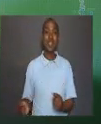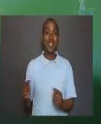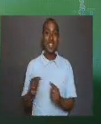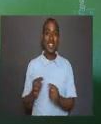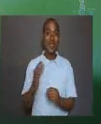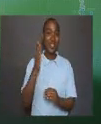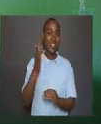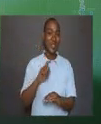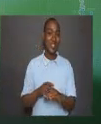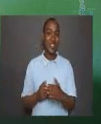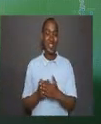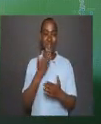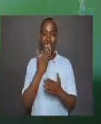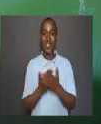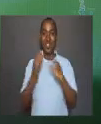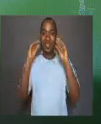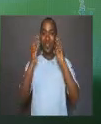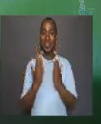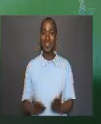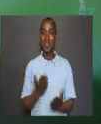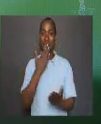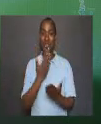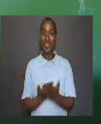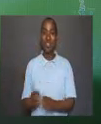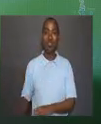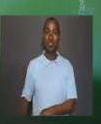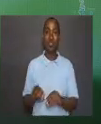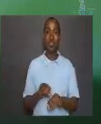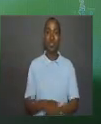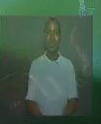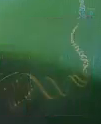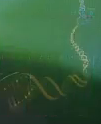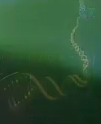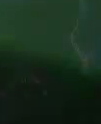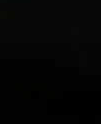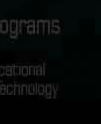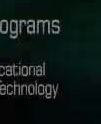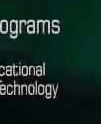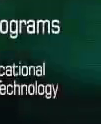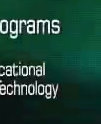Until next time, thank you, teacher. Thank you, students.